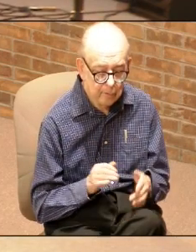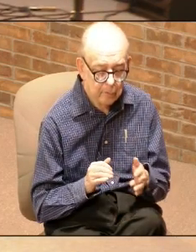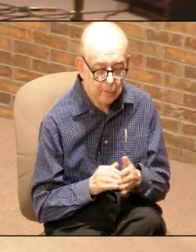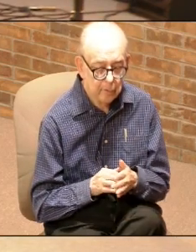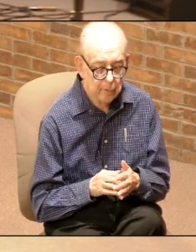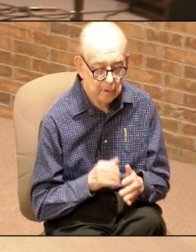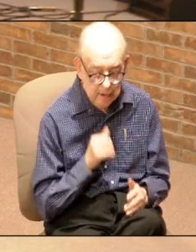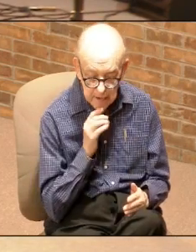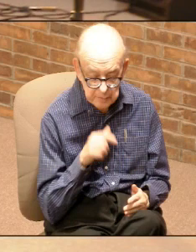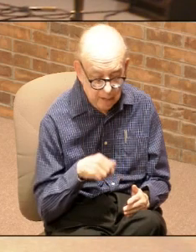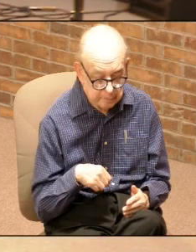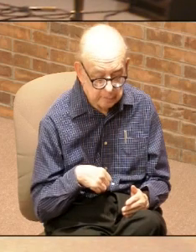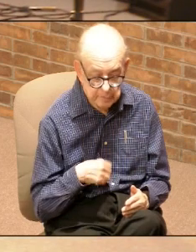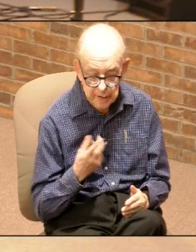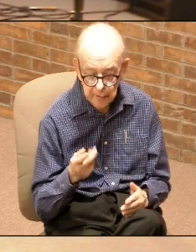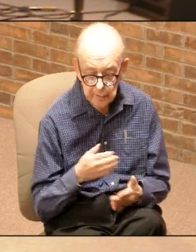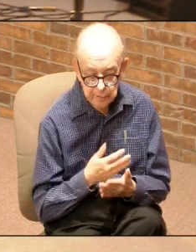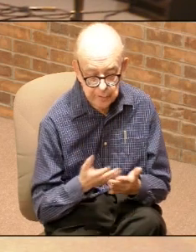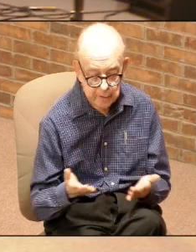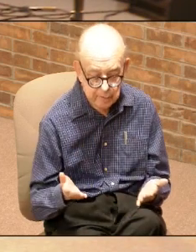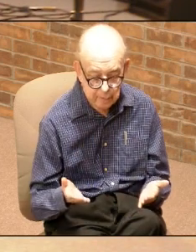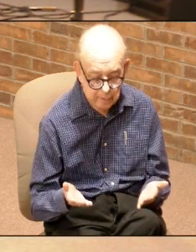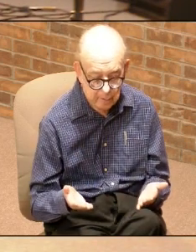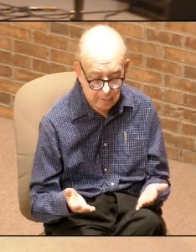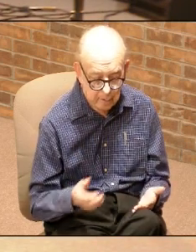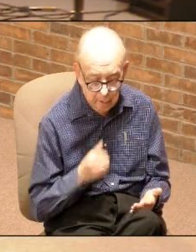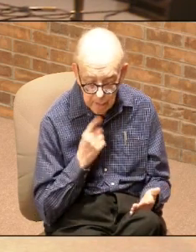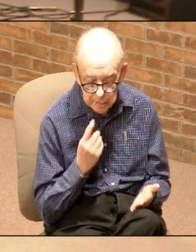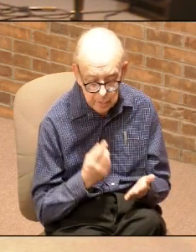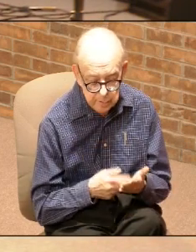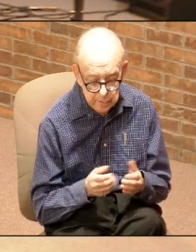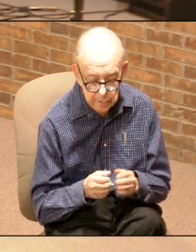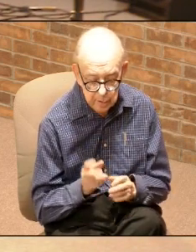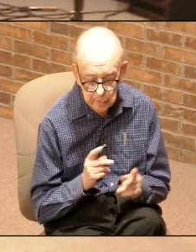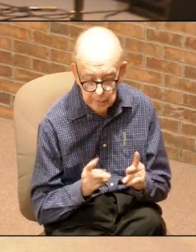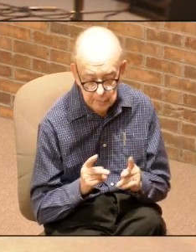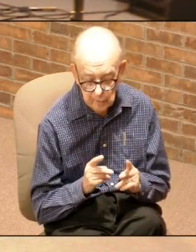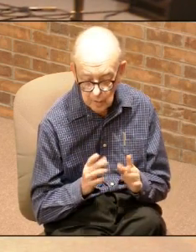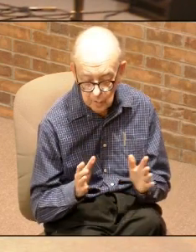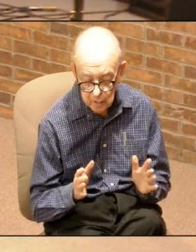that I'm not proud of, that I don't discuss with people much,